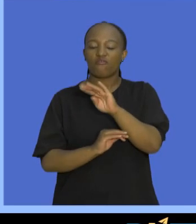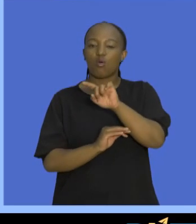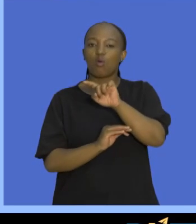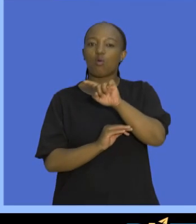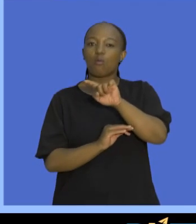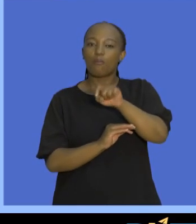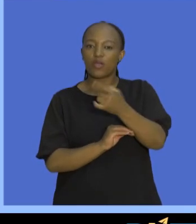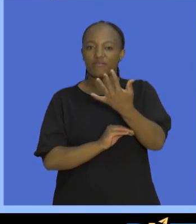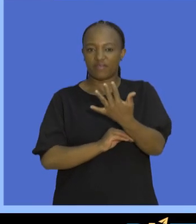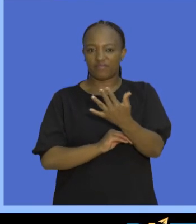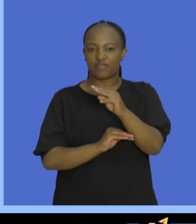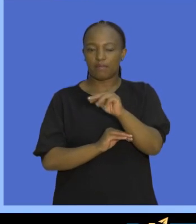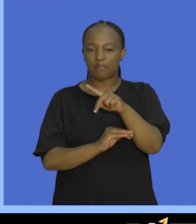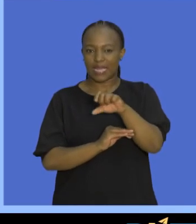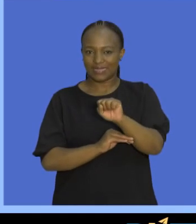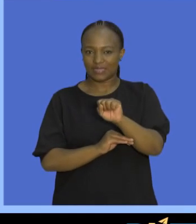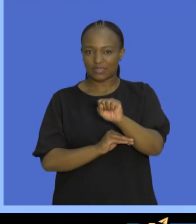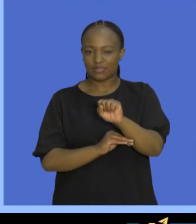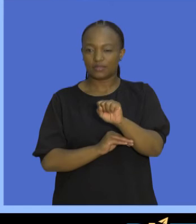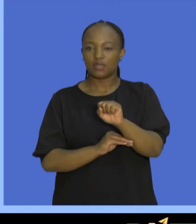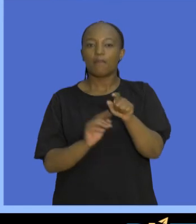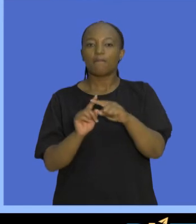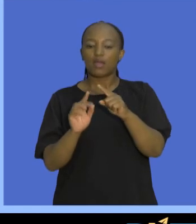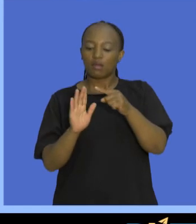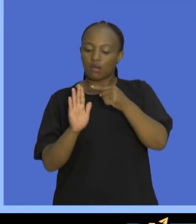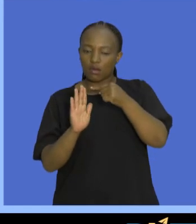amperes, while across through